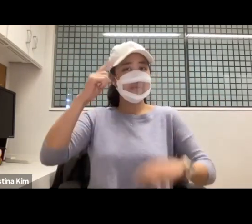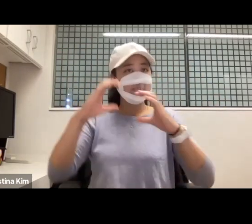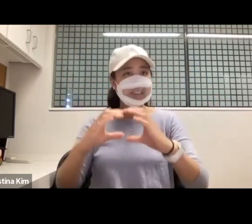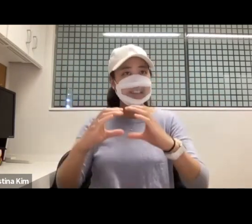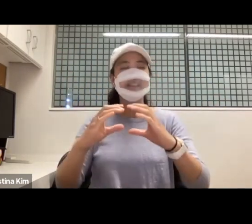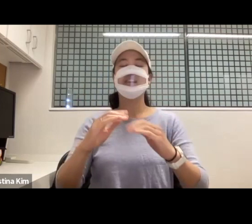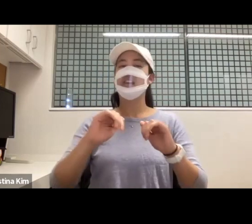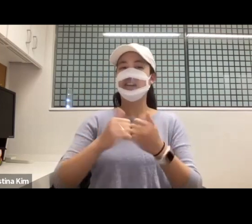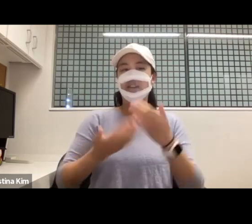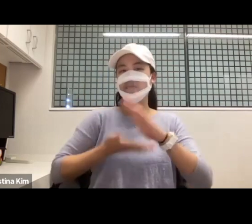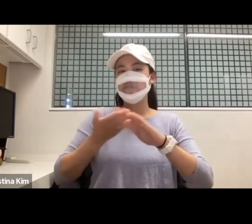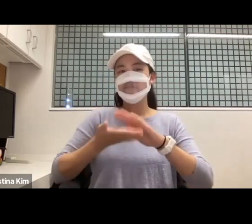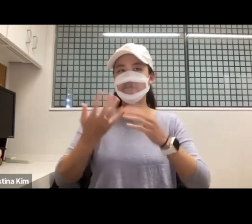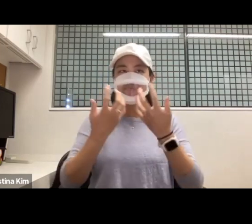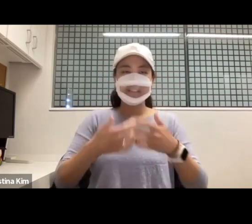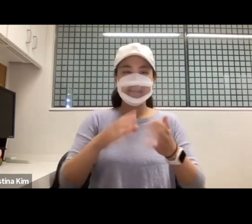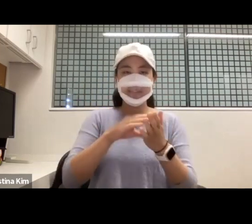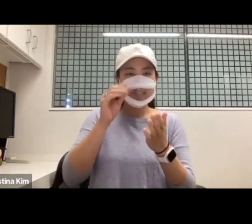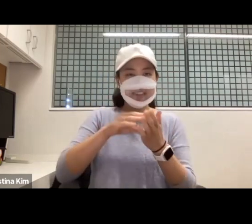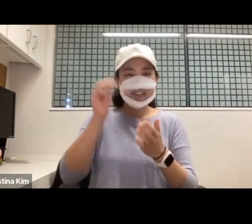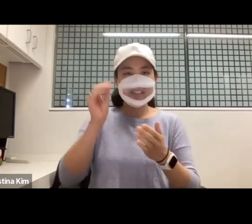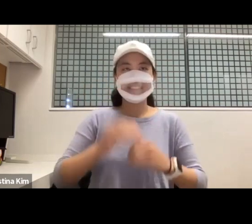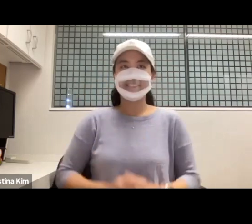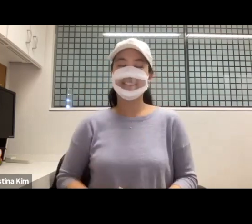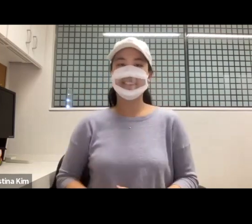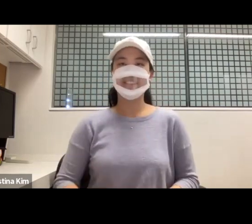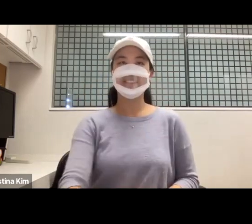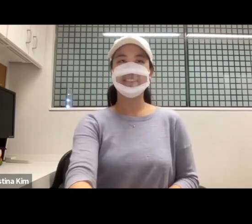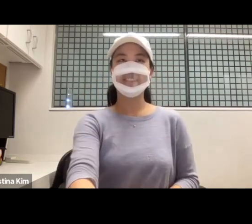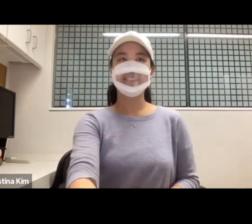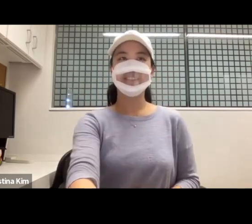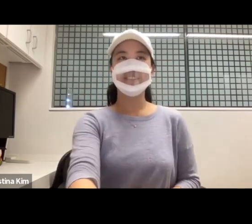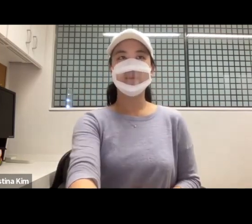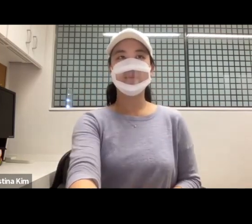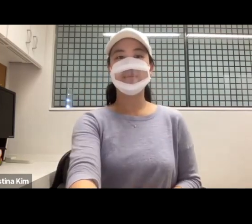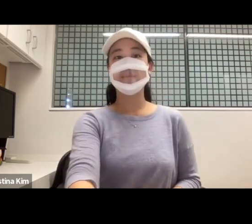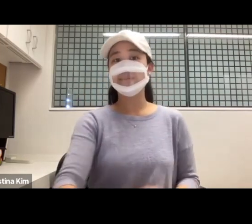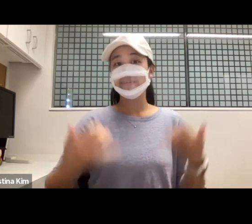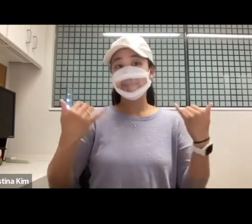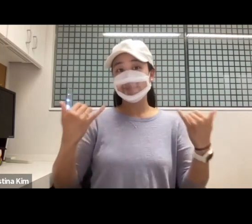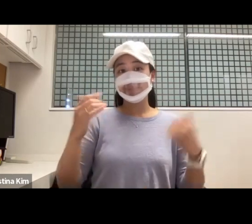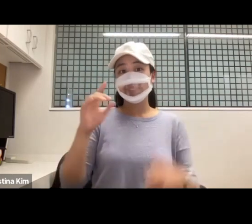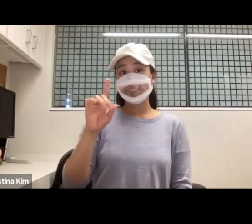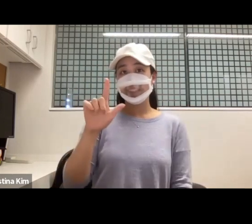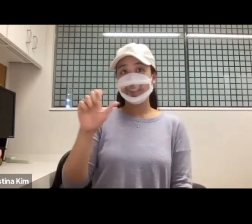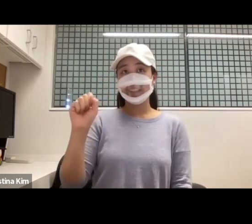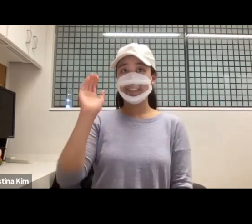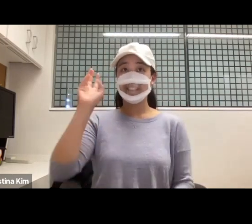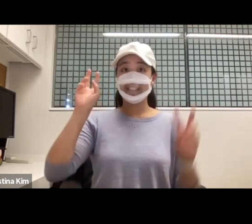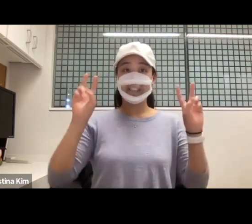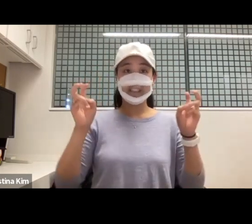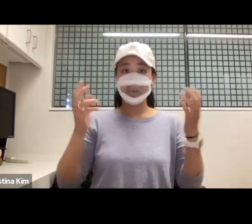educational neuroscience, and they increase our understanding of the human mind and the neural mechanisms of learning.